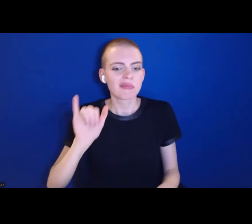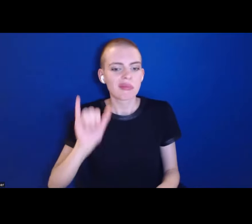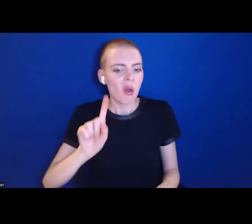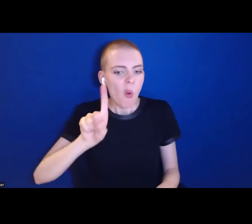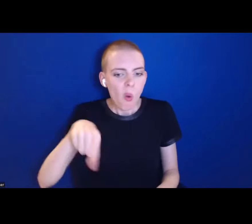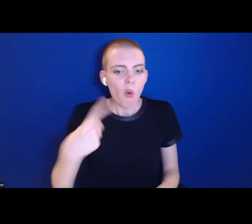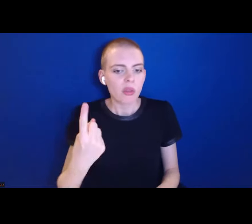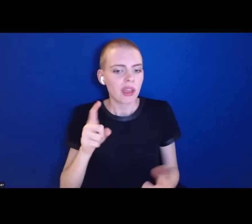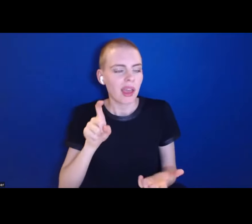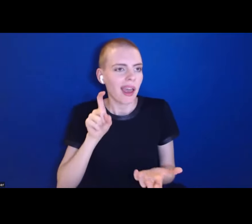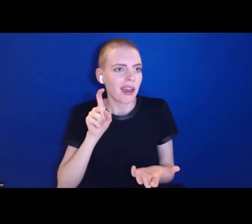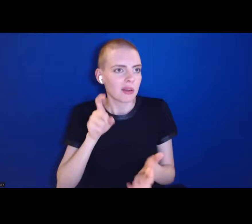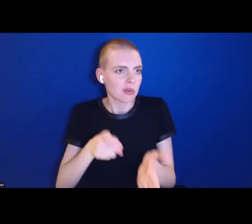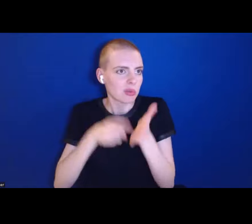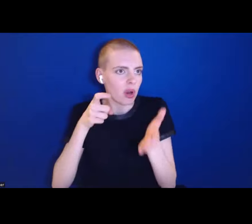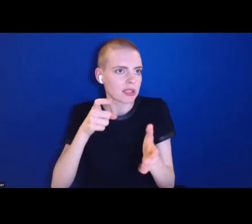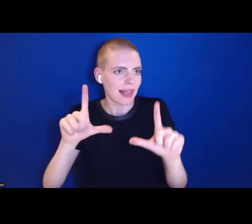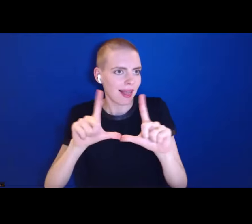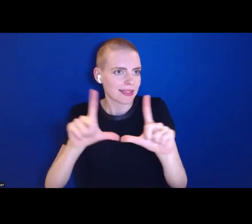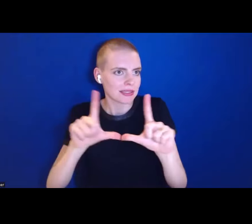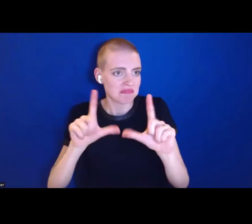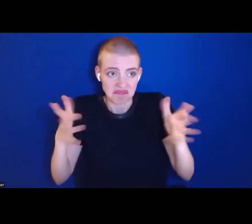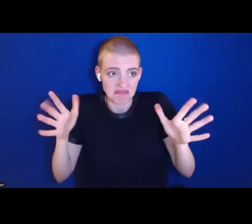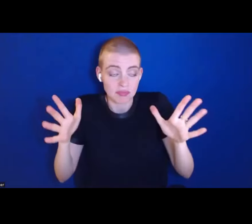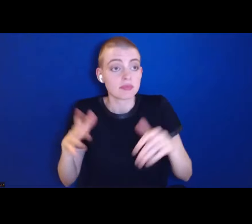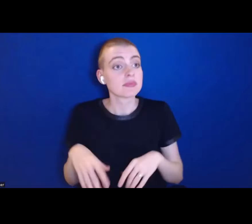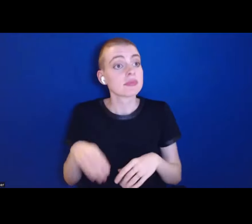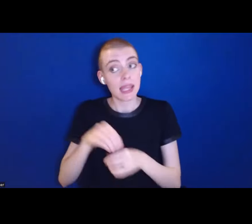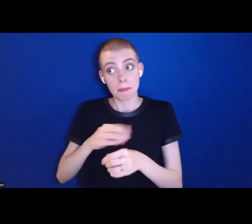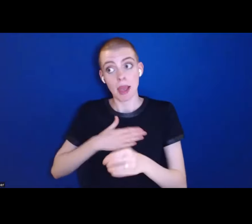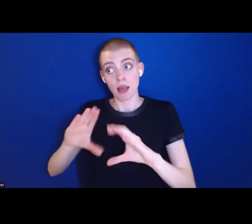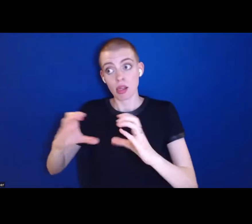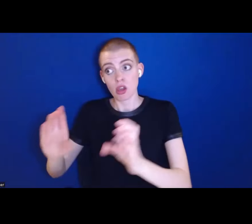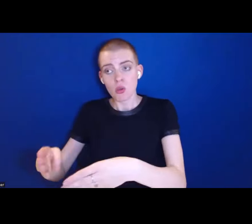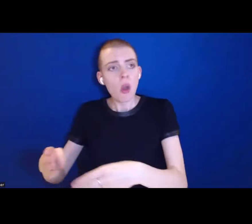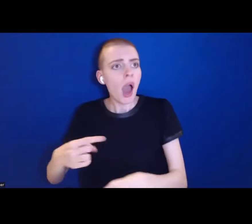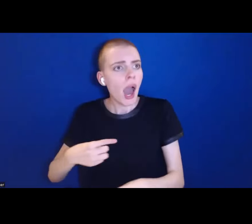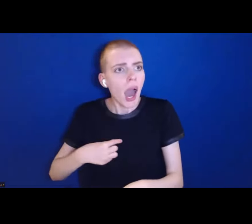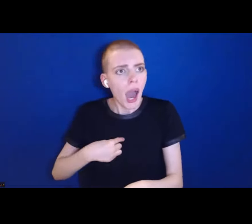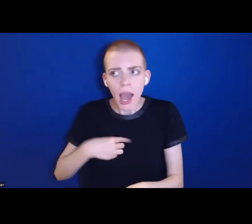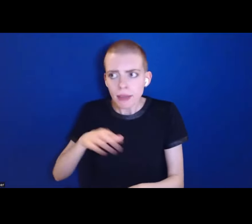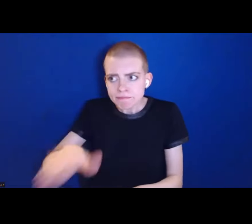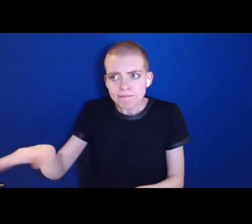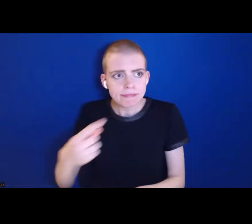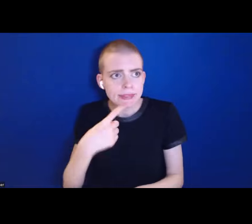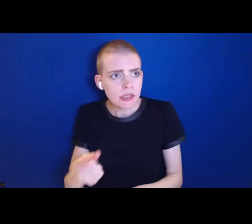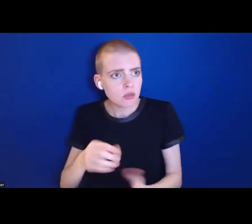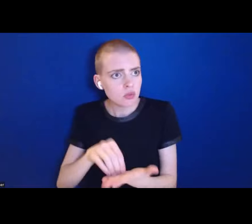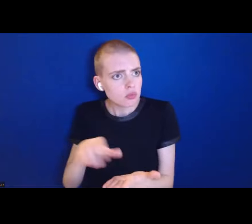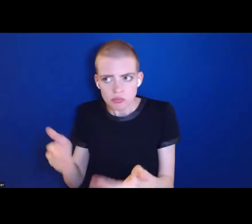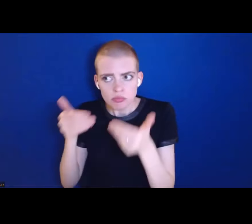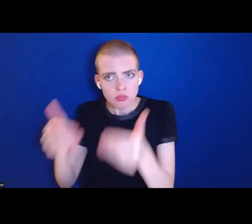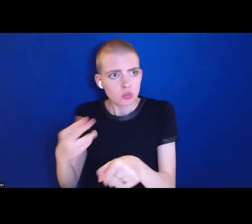now, I get my students to use their iPhones or their regular phones to take the photographs. You take 70